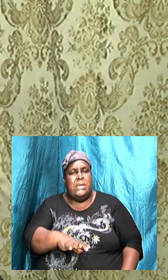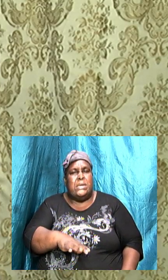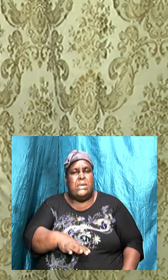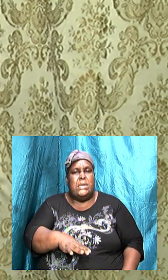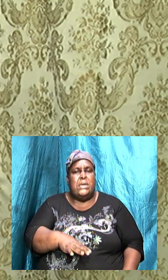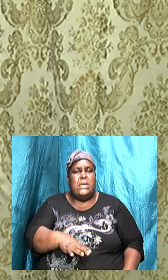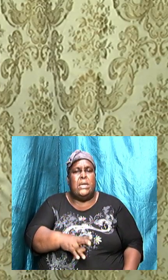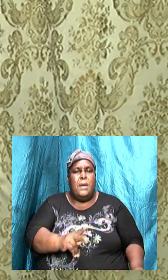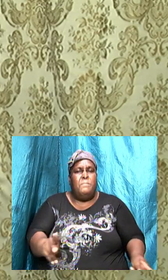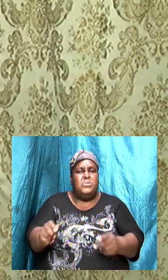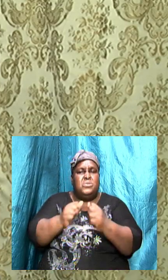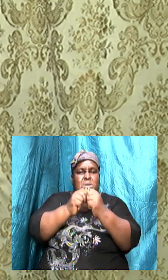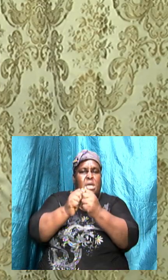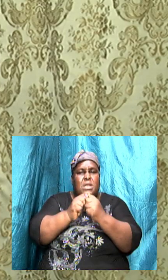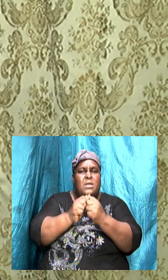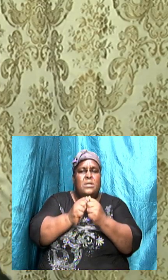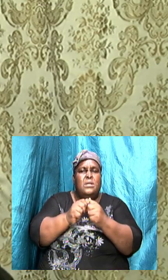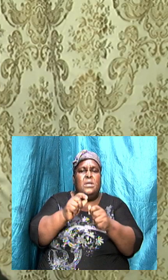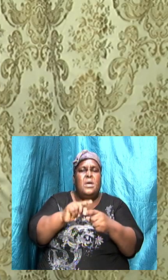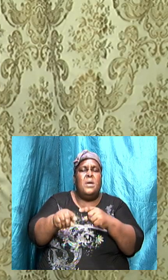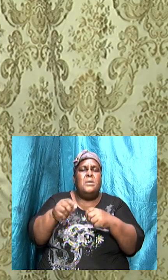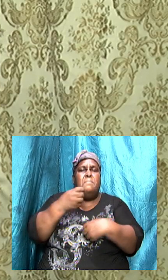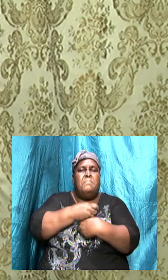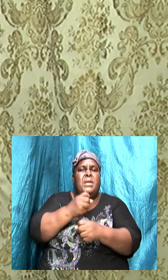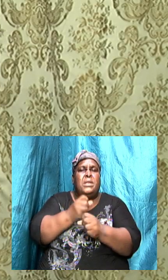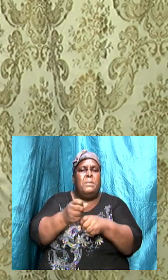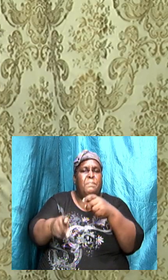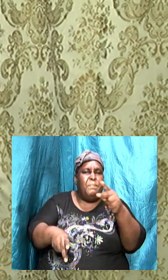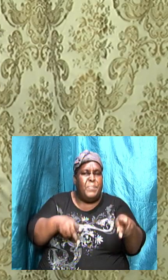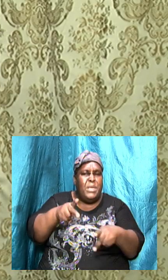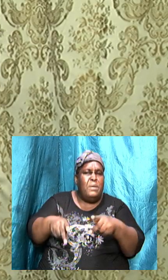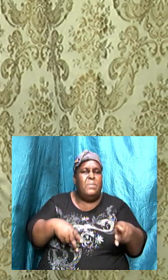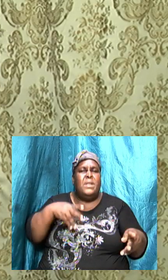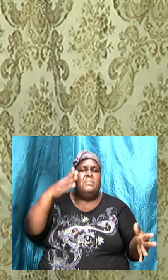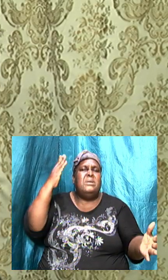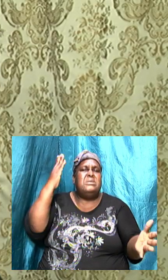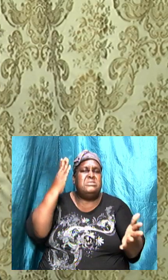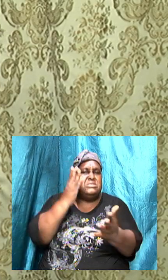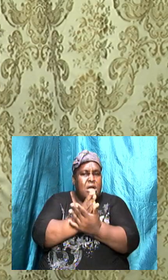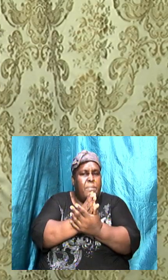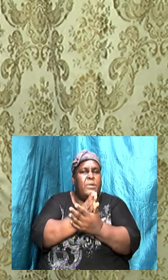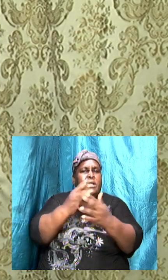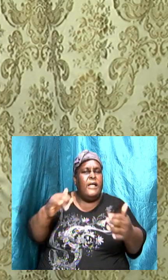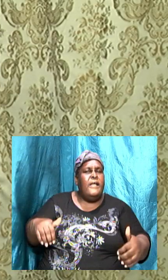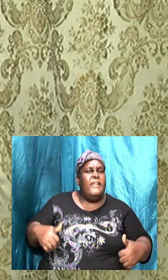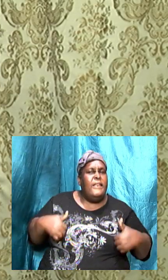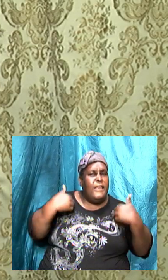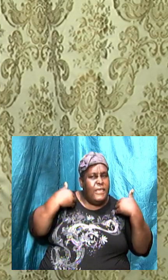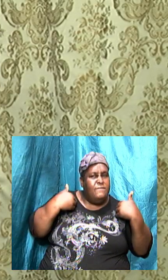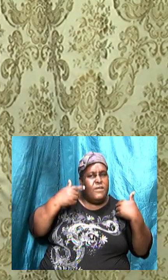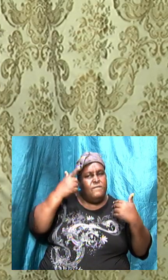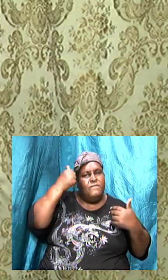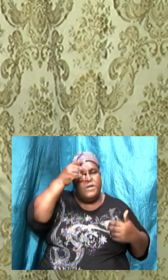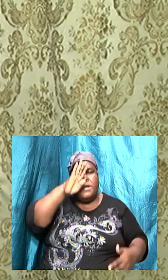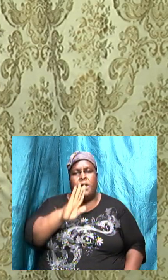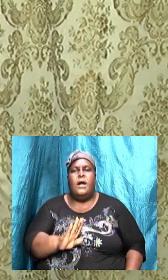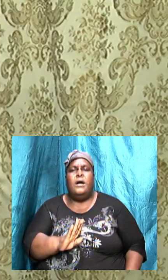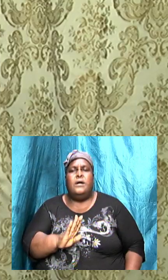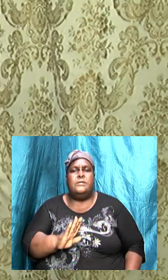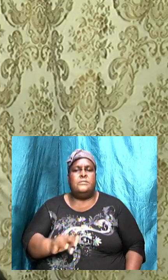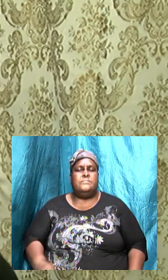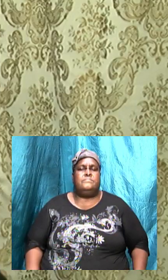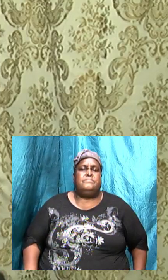to compromise their walk, to compromise their position, to compromise their status with Almighty